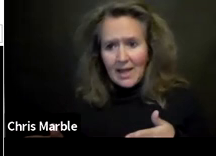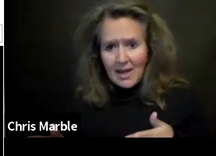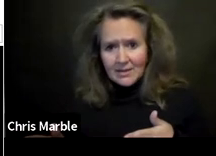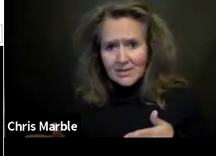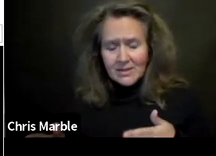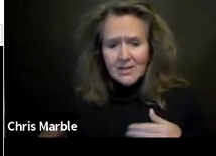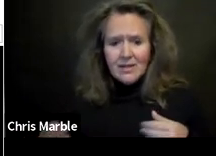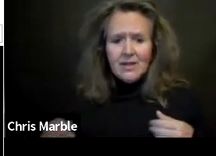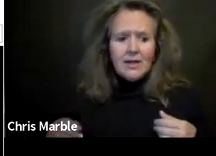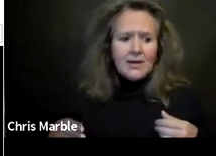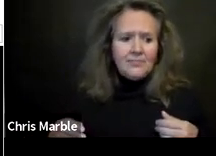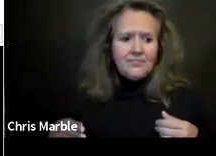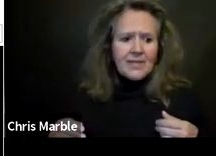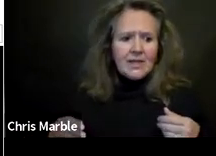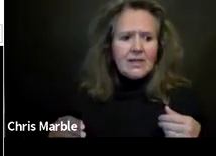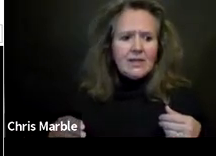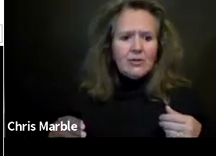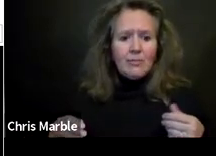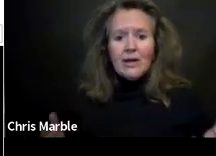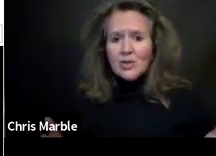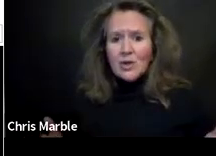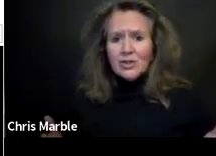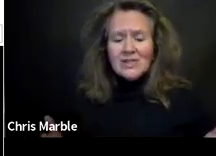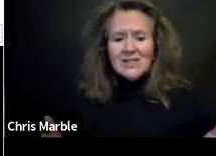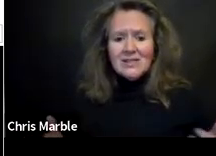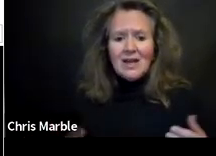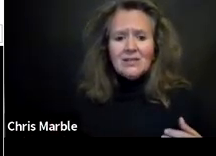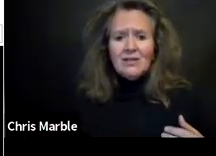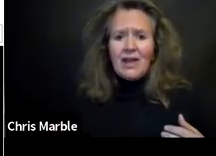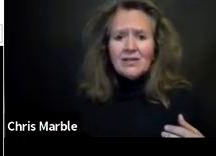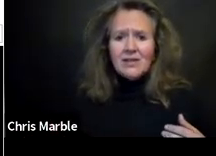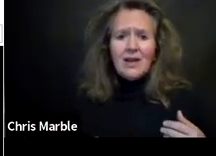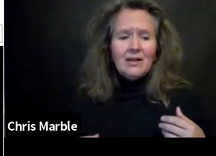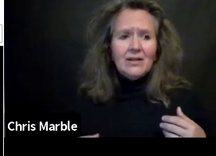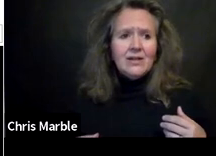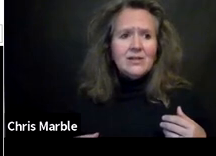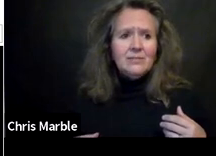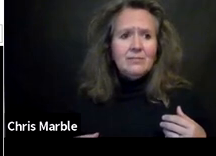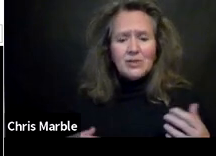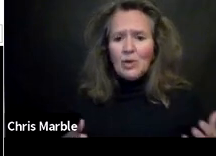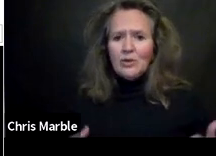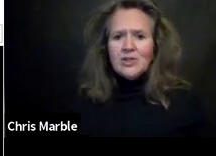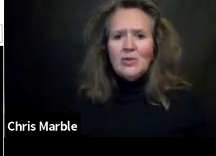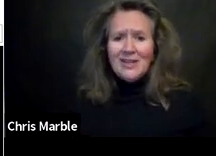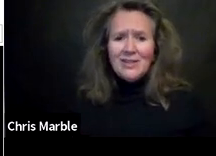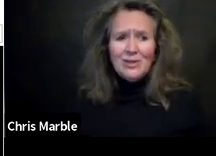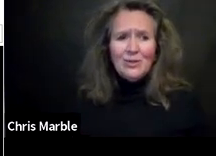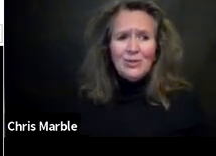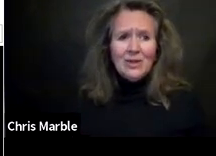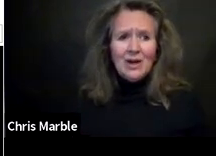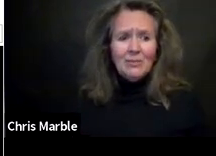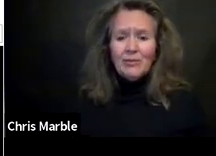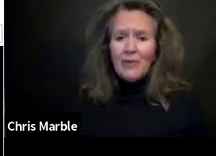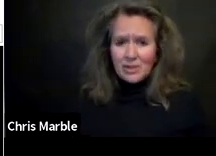put onto the hands. The grammatical structure and syntax of ASL is much more closely related